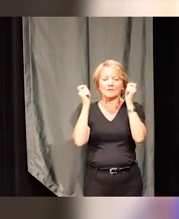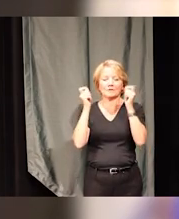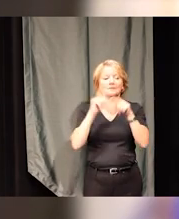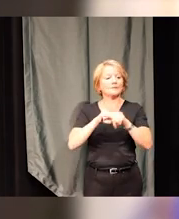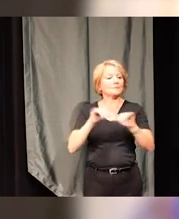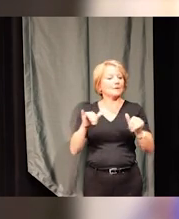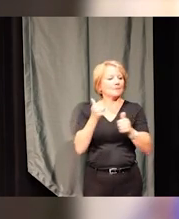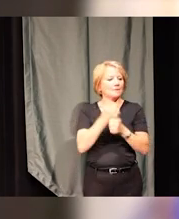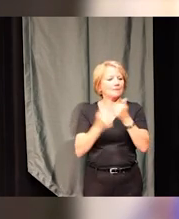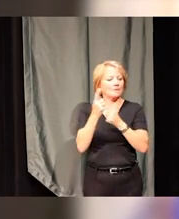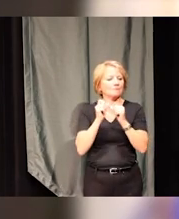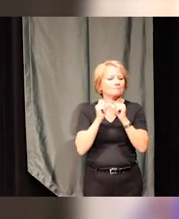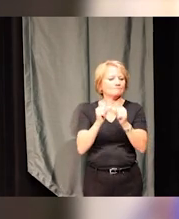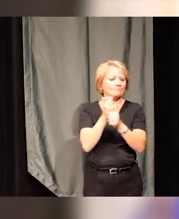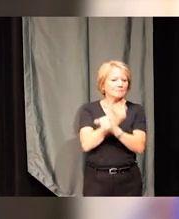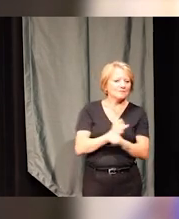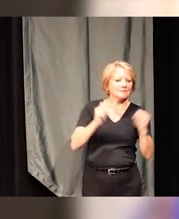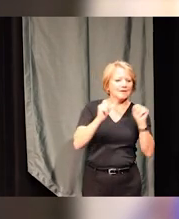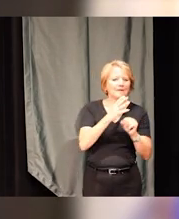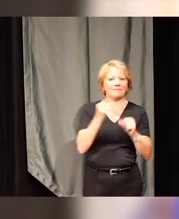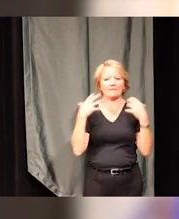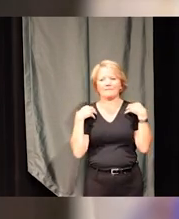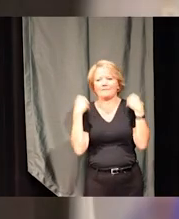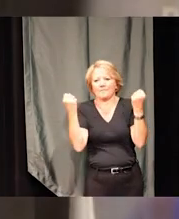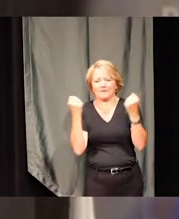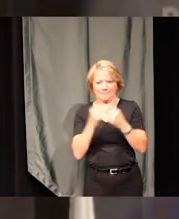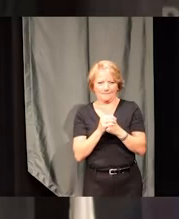keeping everyone safe and healthy.